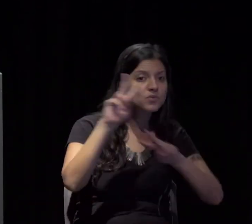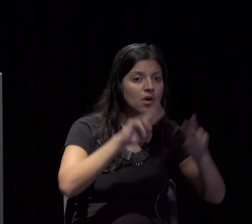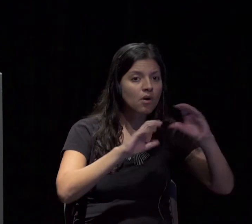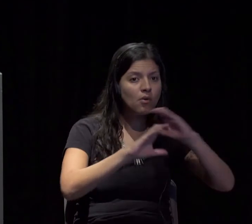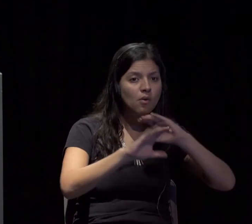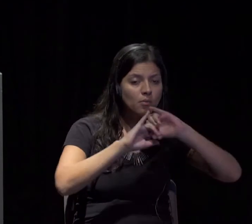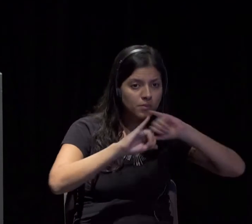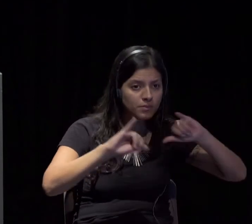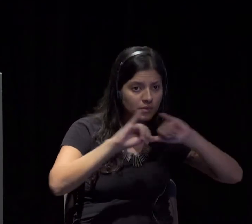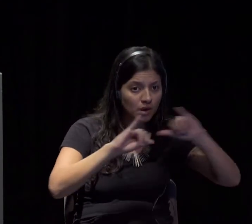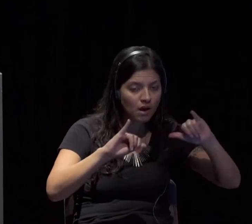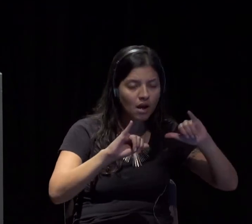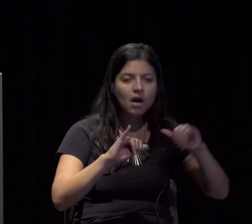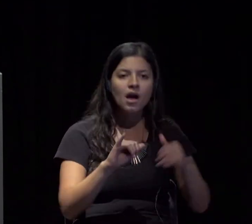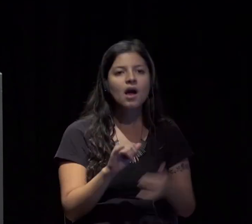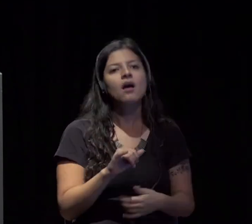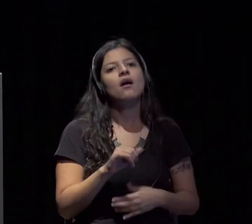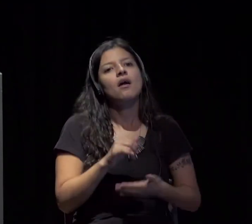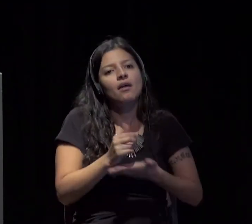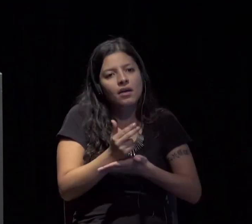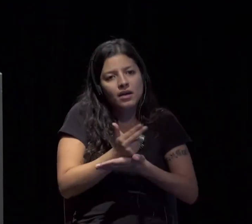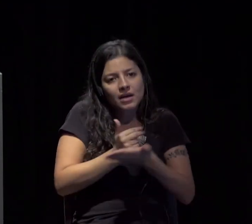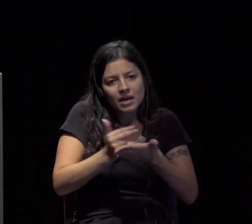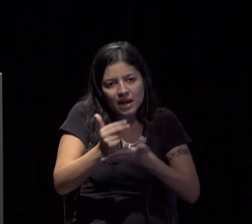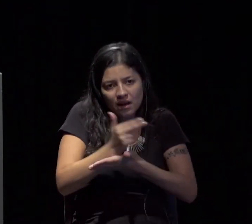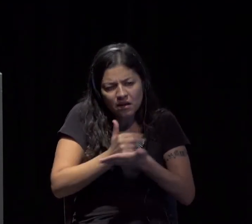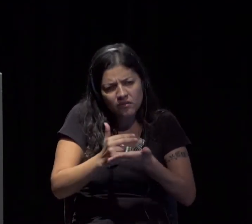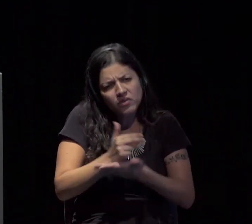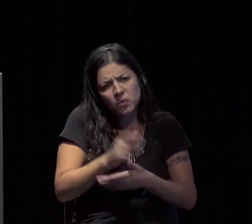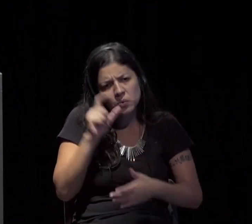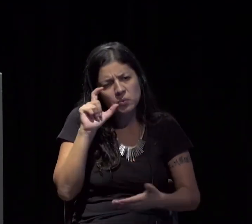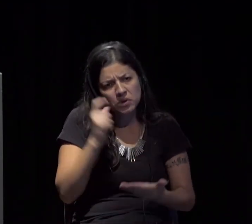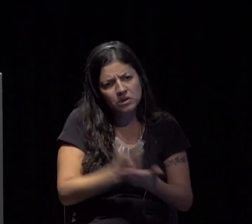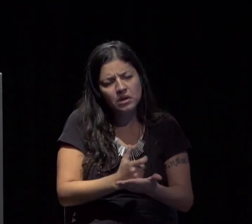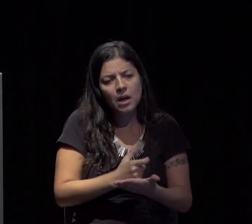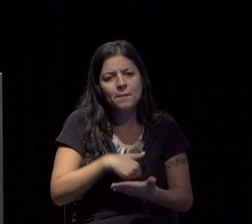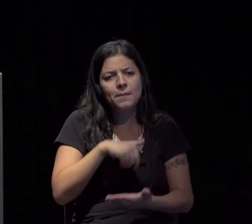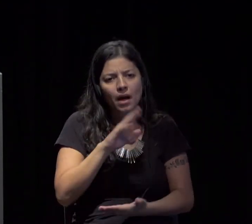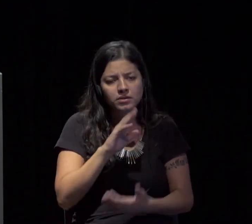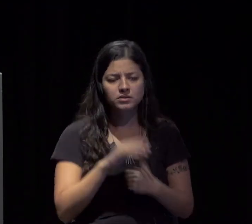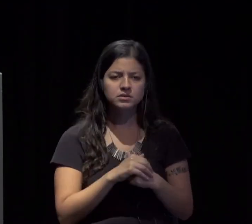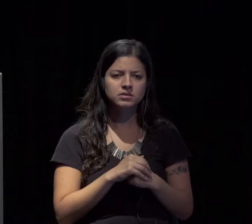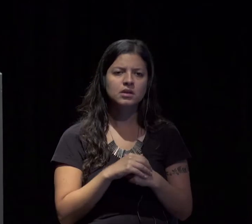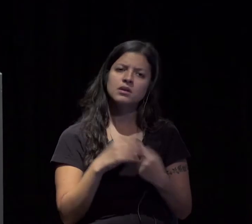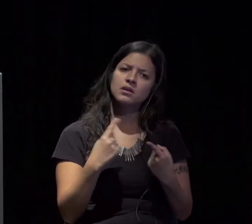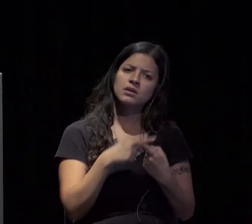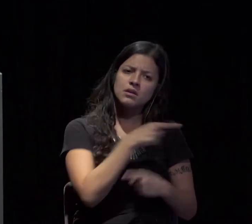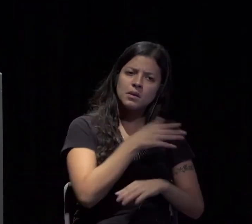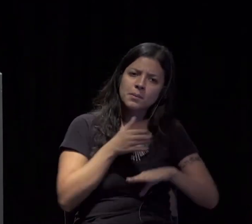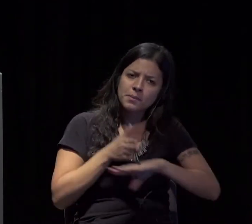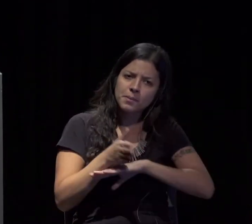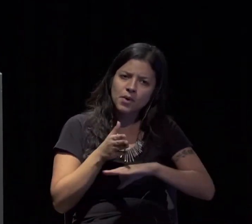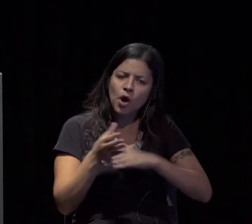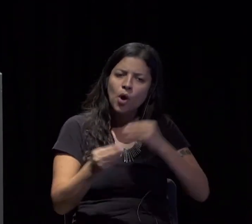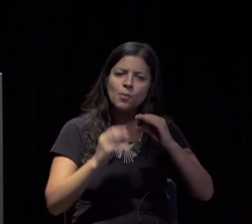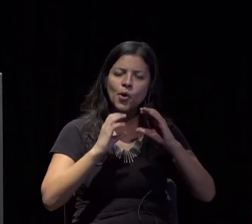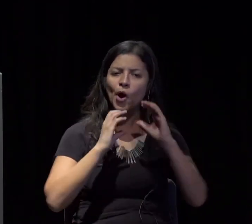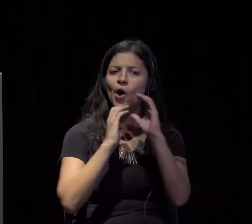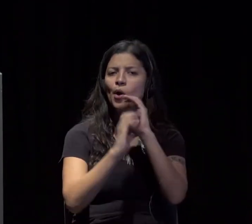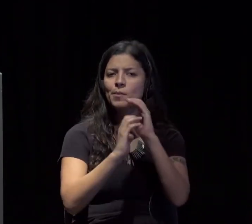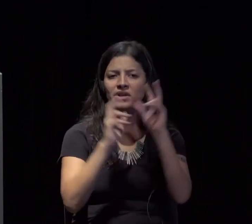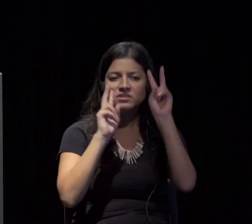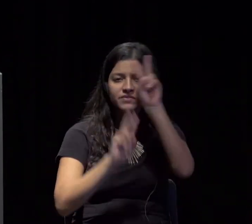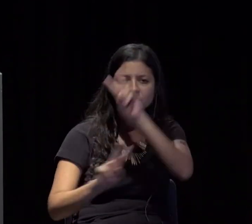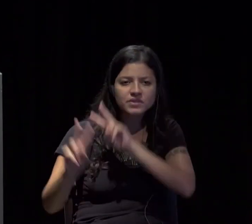words, because of its participation in a complex system of visual and symbolic communication, Adinkra yielded